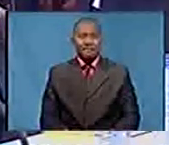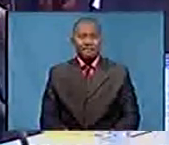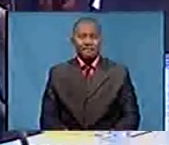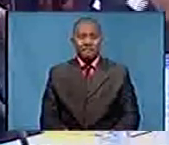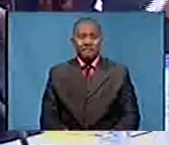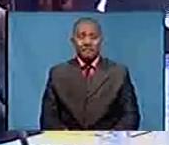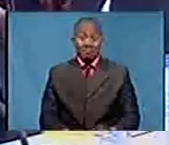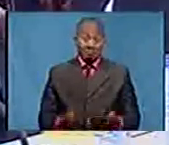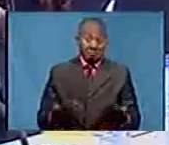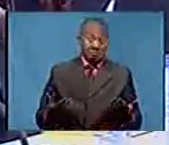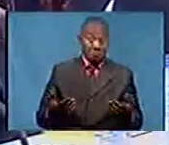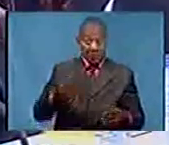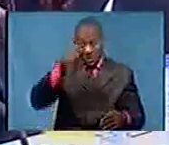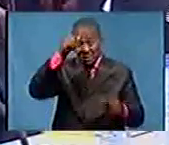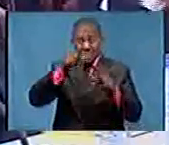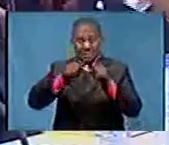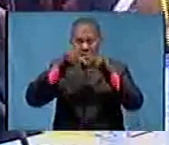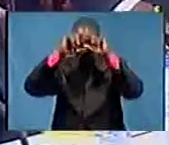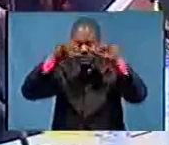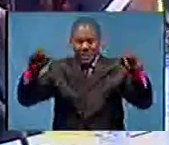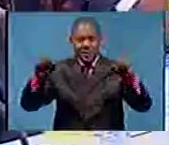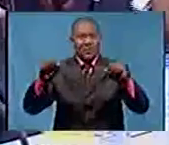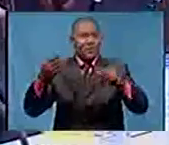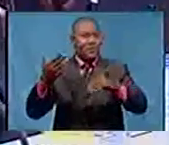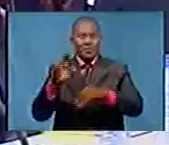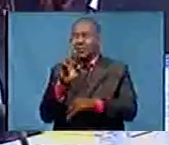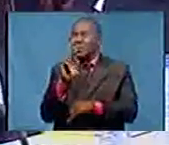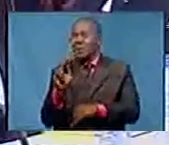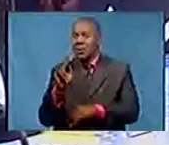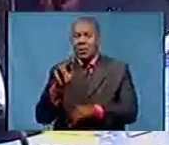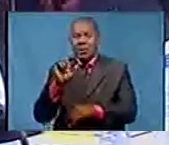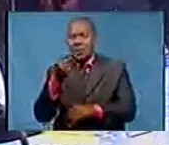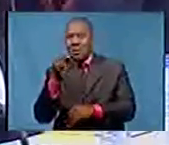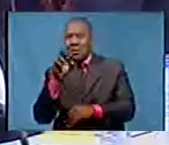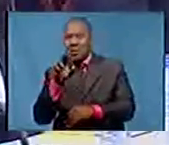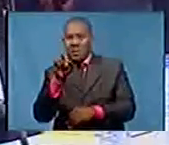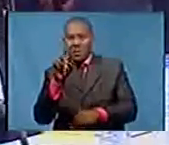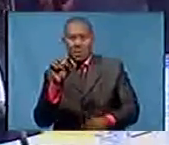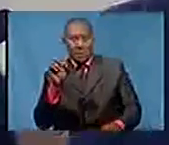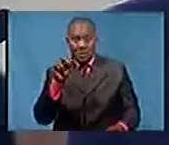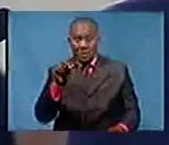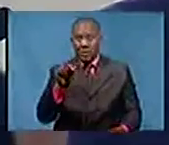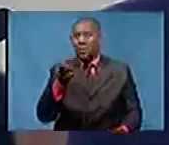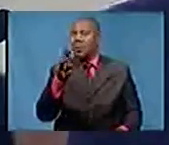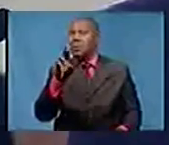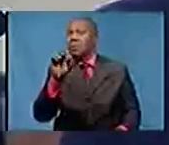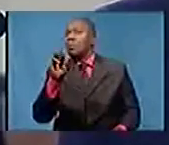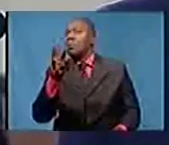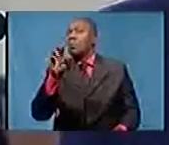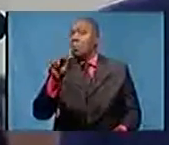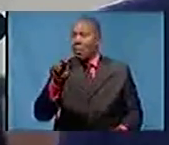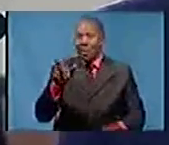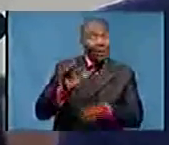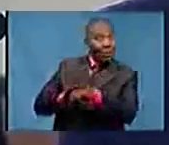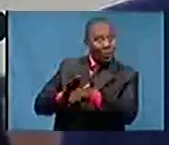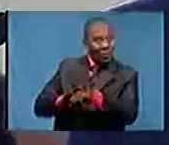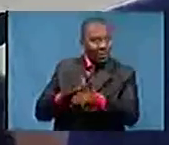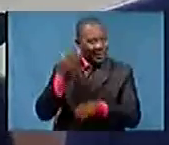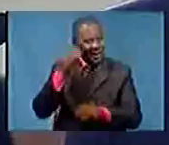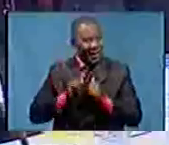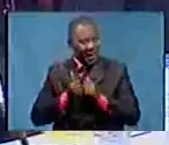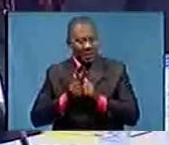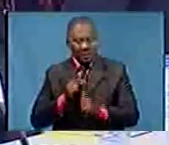Gordon Brown was caught off guard saying things that he ought not to have said. He forgot that he still had his mic on. So, my Lord, it could